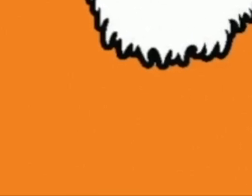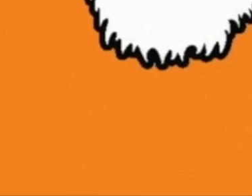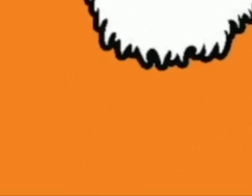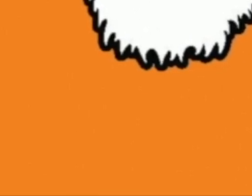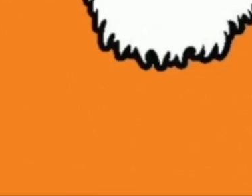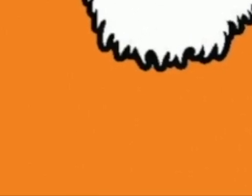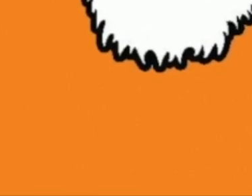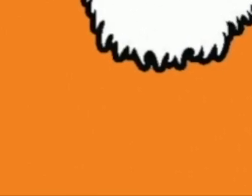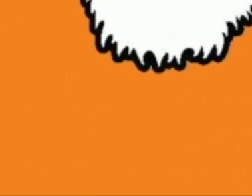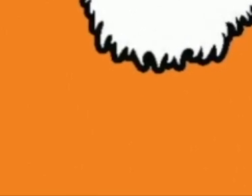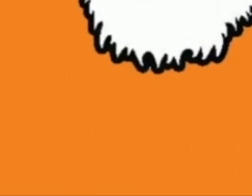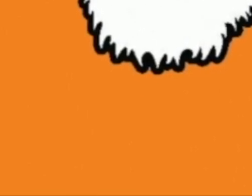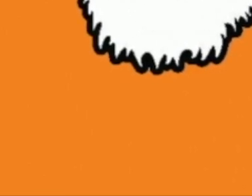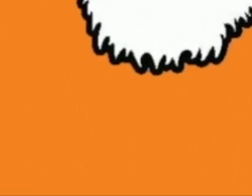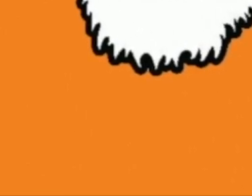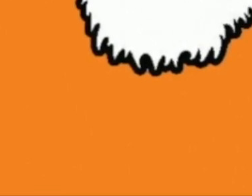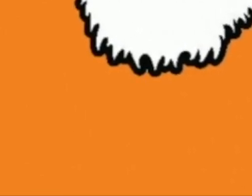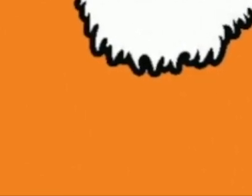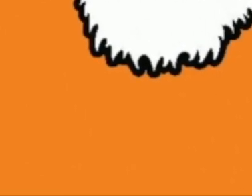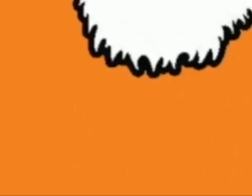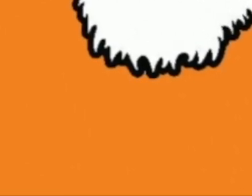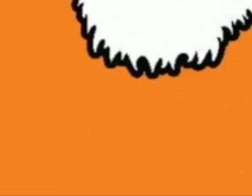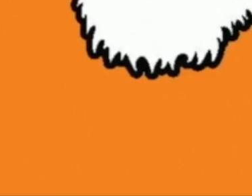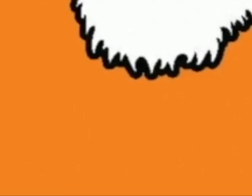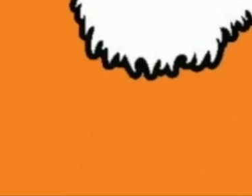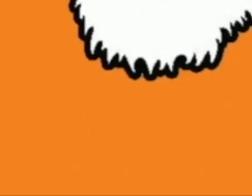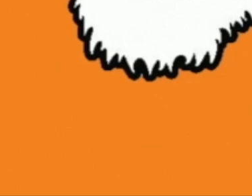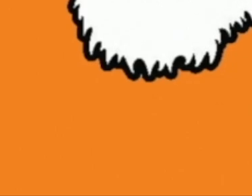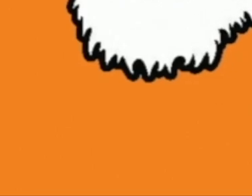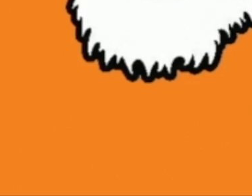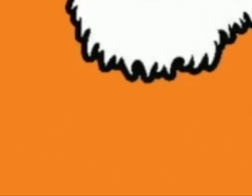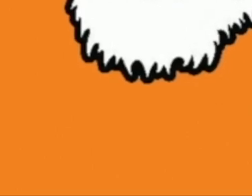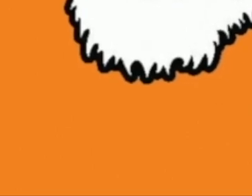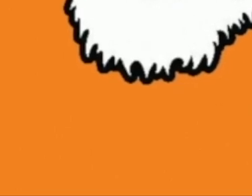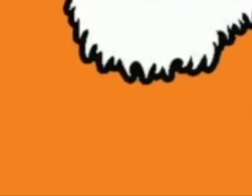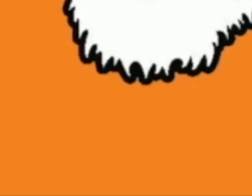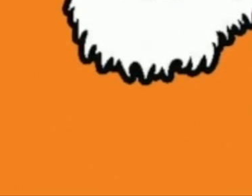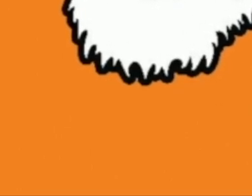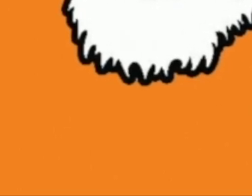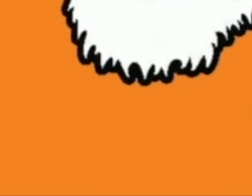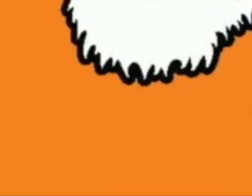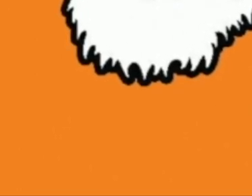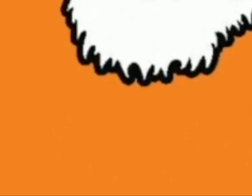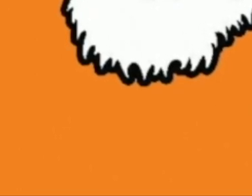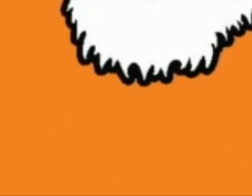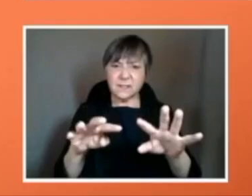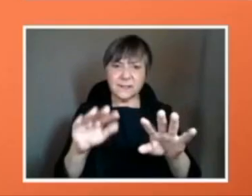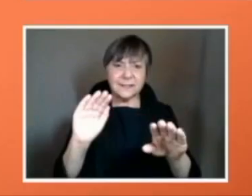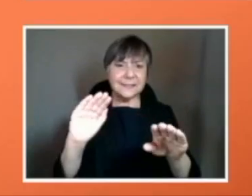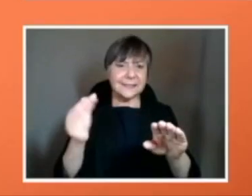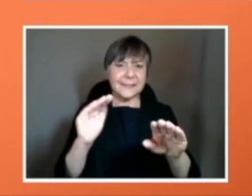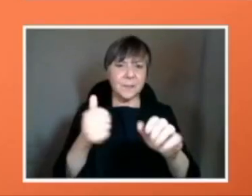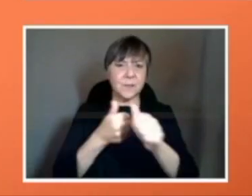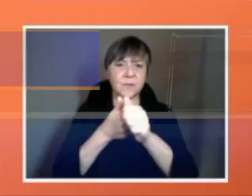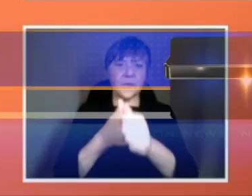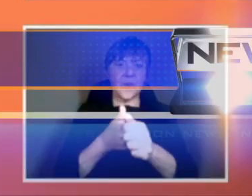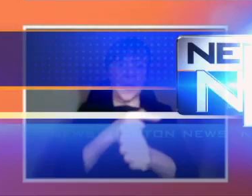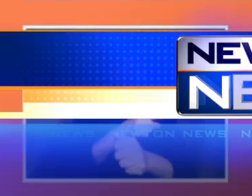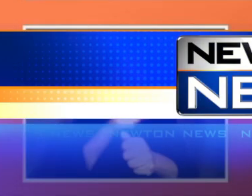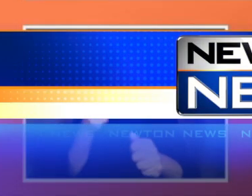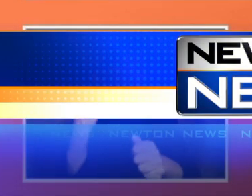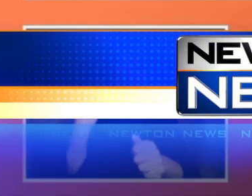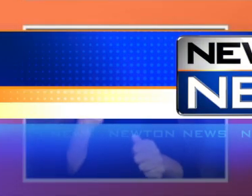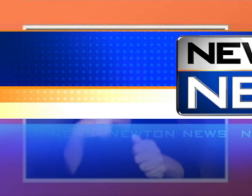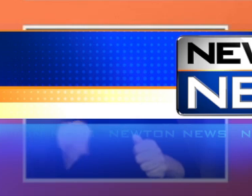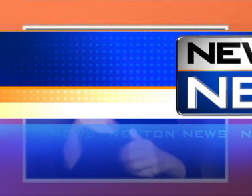congratulate the students and acknowledge the many obstacles that the class of 2020 have encountered and overcome in their lives. You and your classmates were